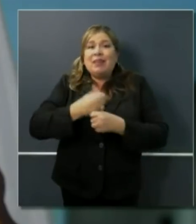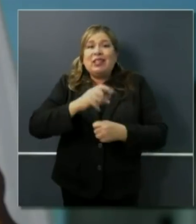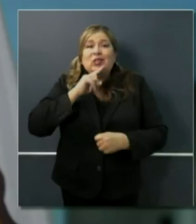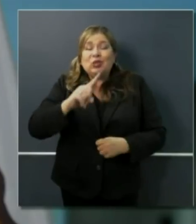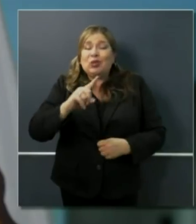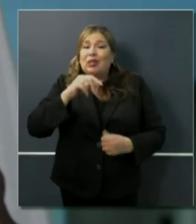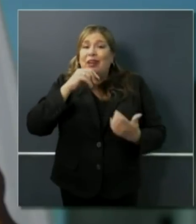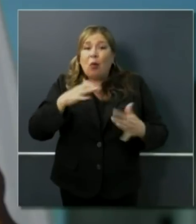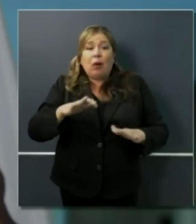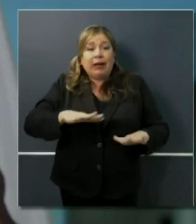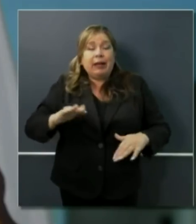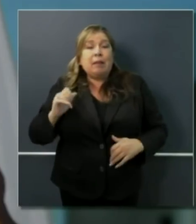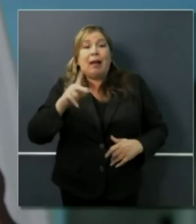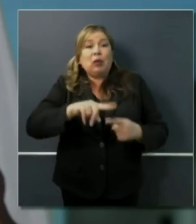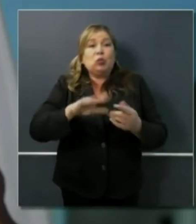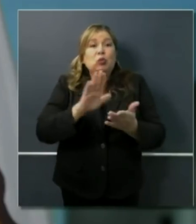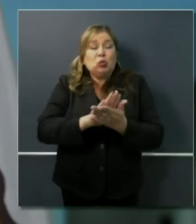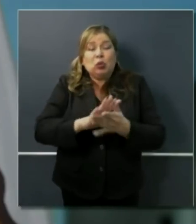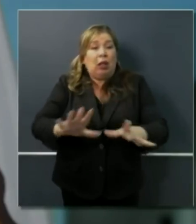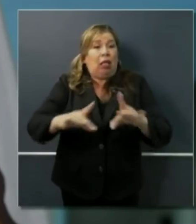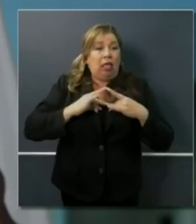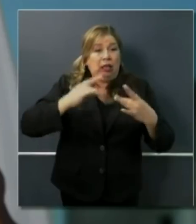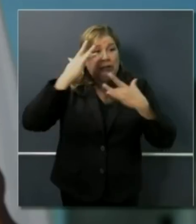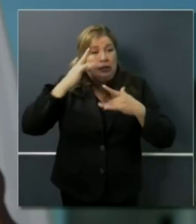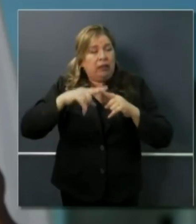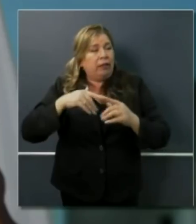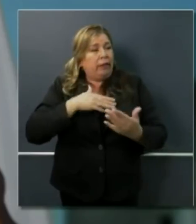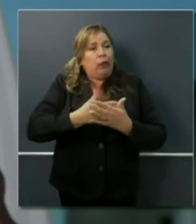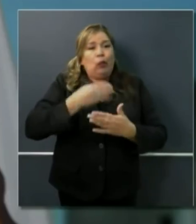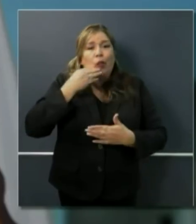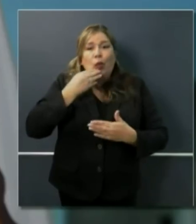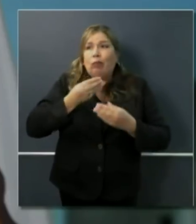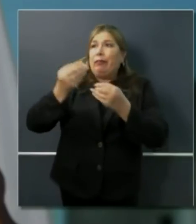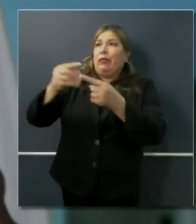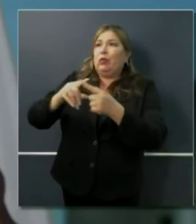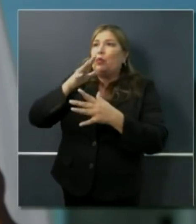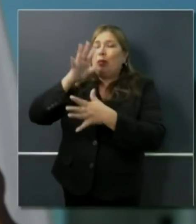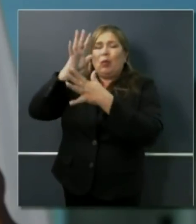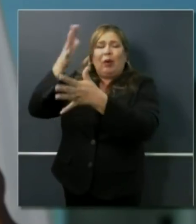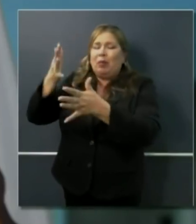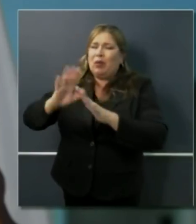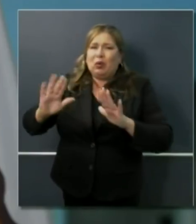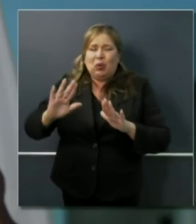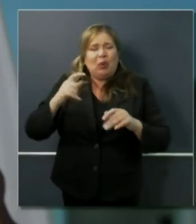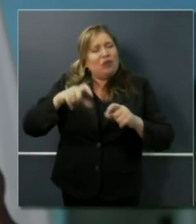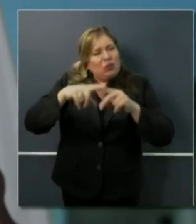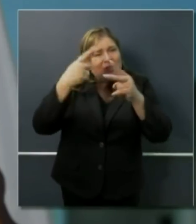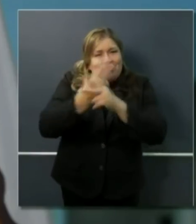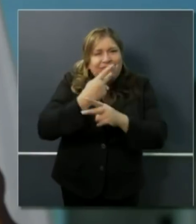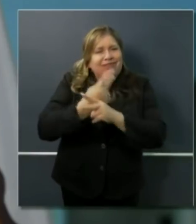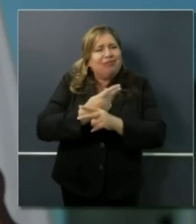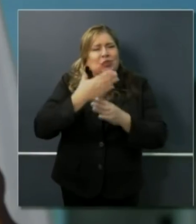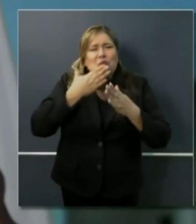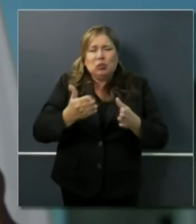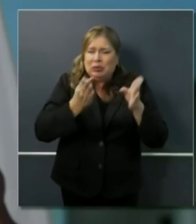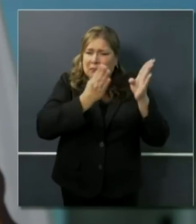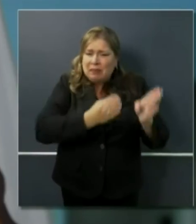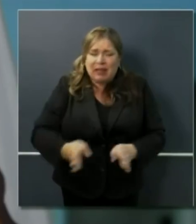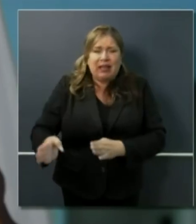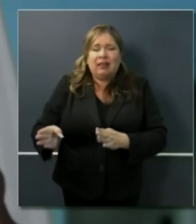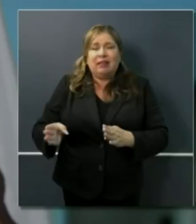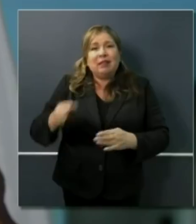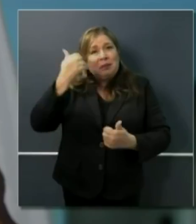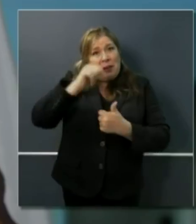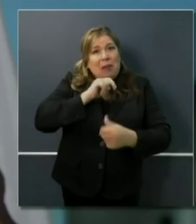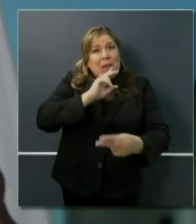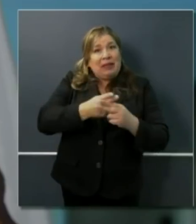infecting grandma or grandpa. So we have to be very, very vigilant in that respect. As I mentioned to you, we've got these teams